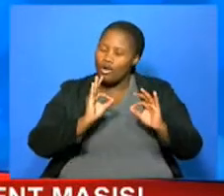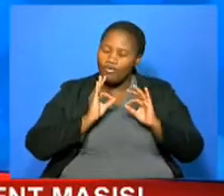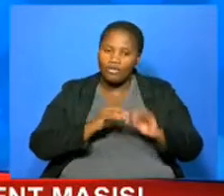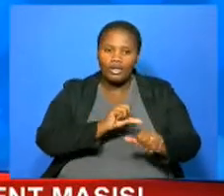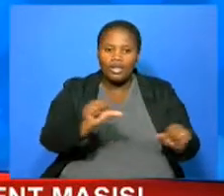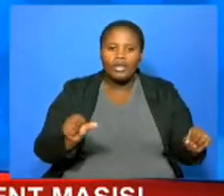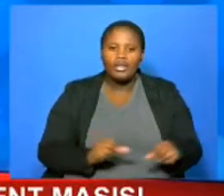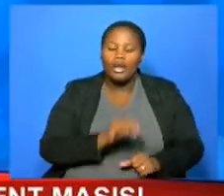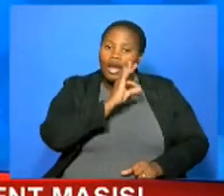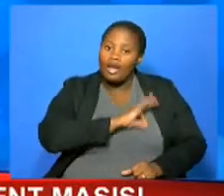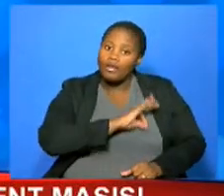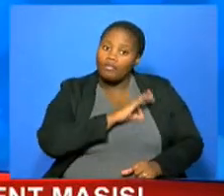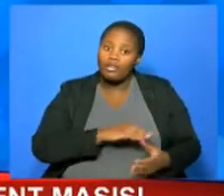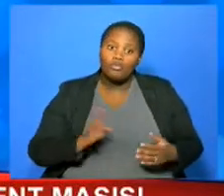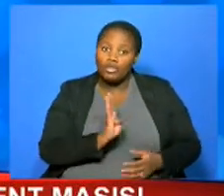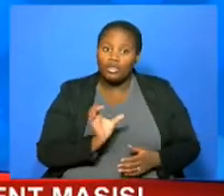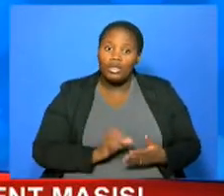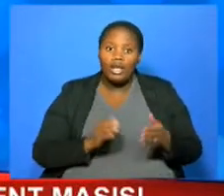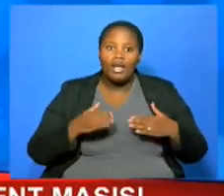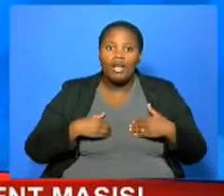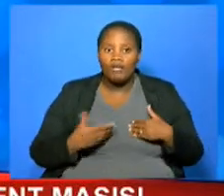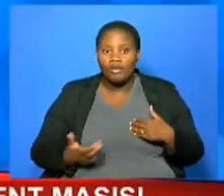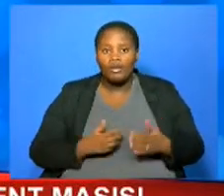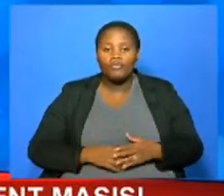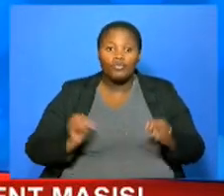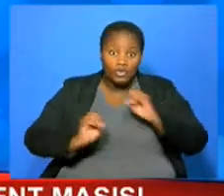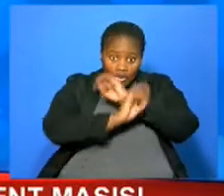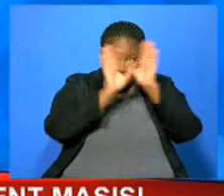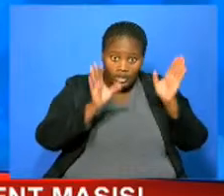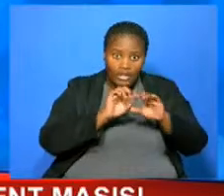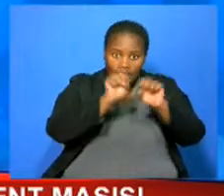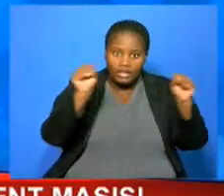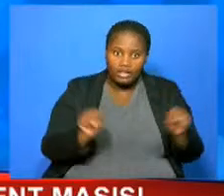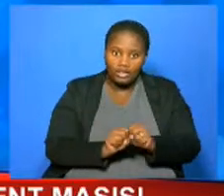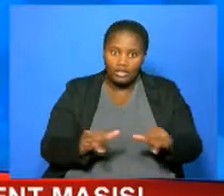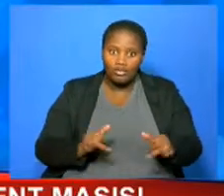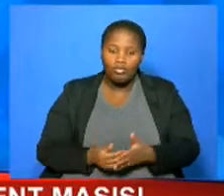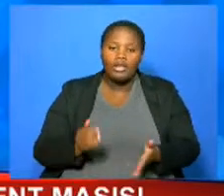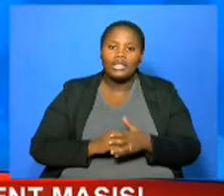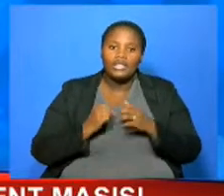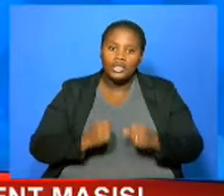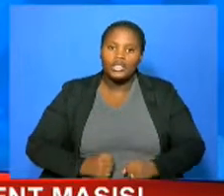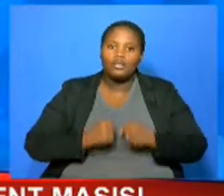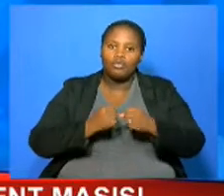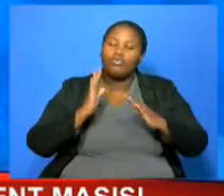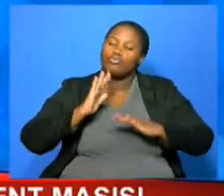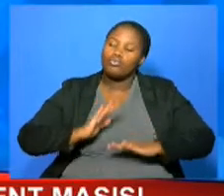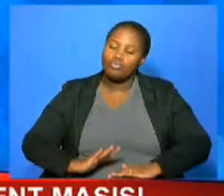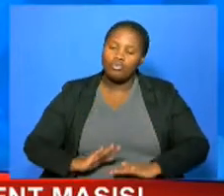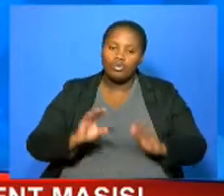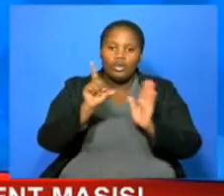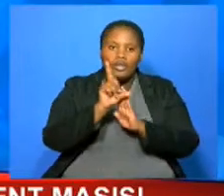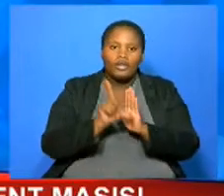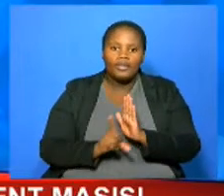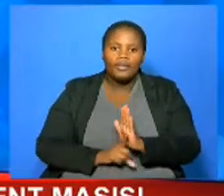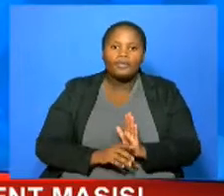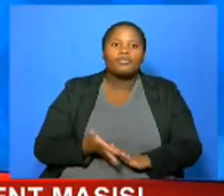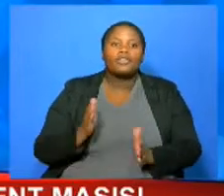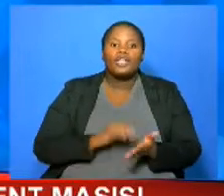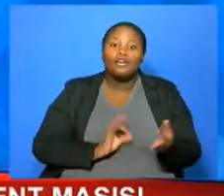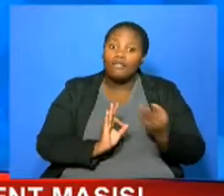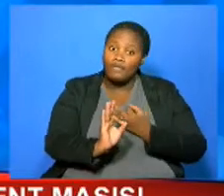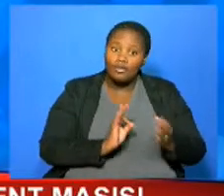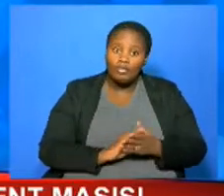for investment due to its transparent systems and its stable democracy. Responding to his